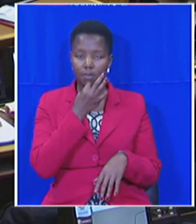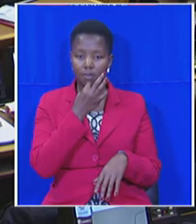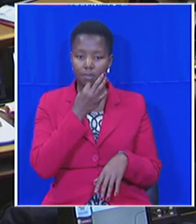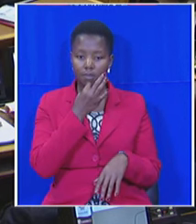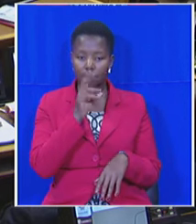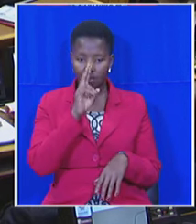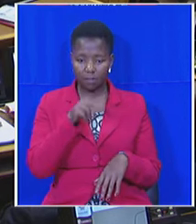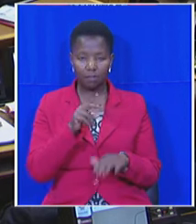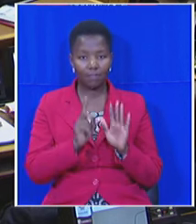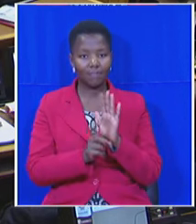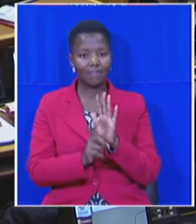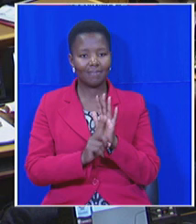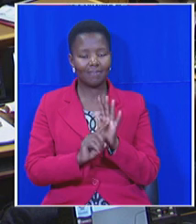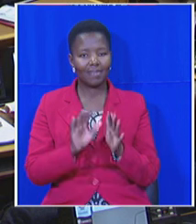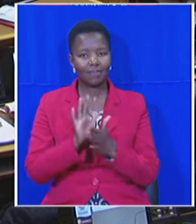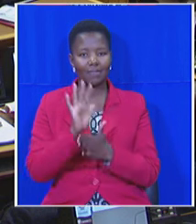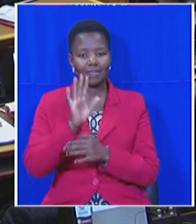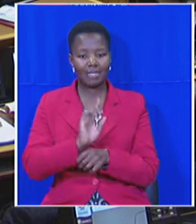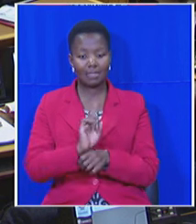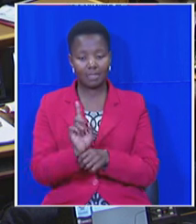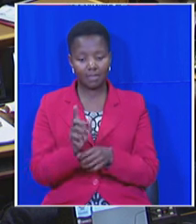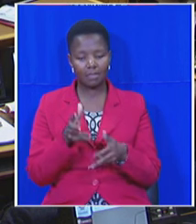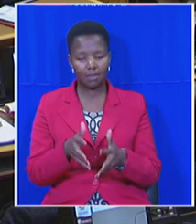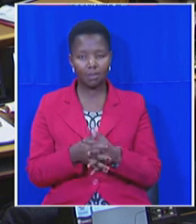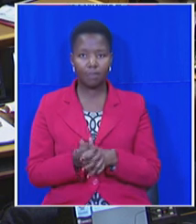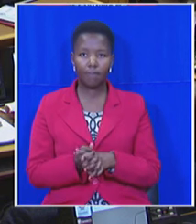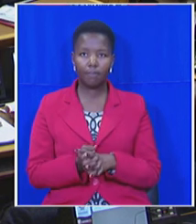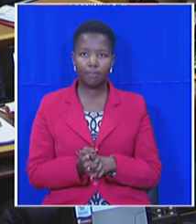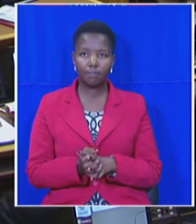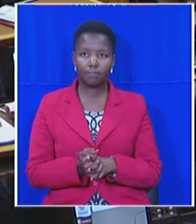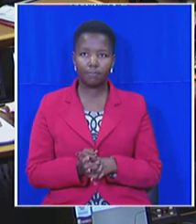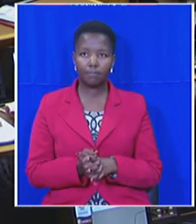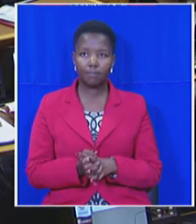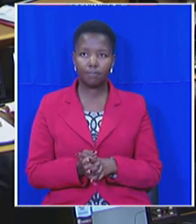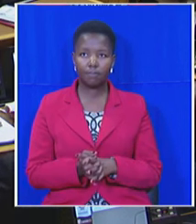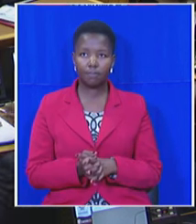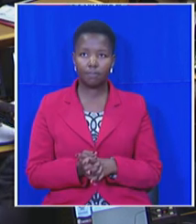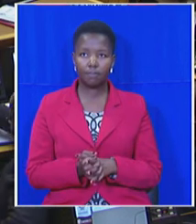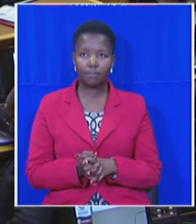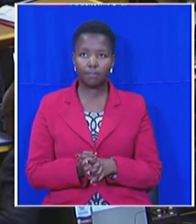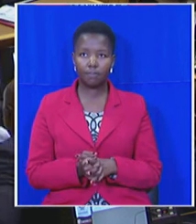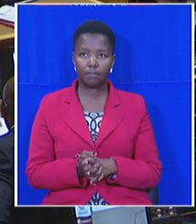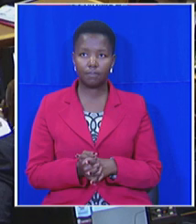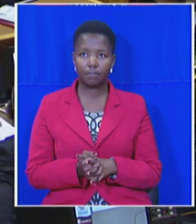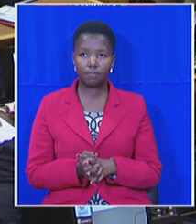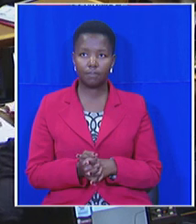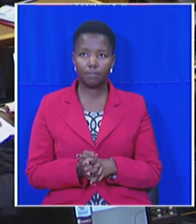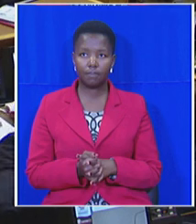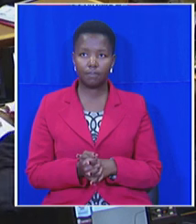bells to be rung for 15 seconds, and that's what I will ask for now. The bells will be rung for 15